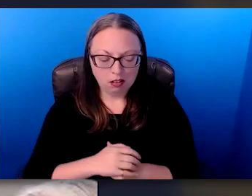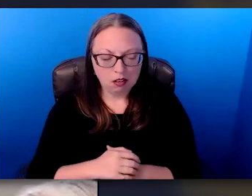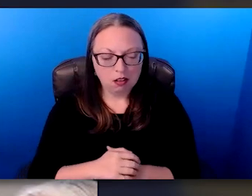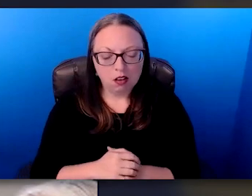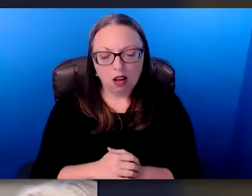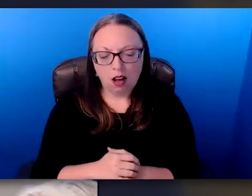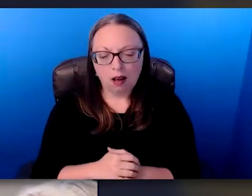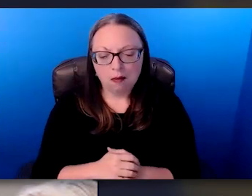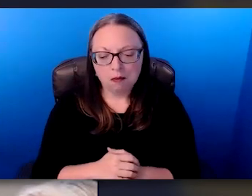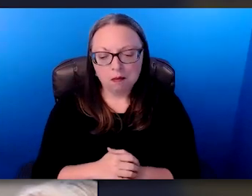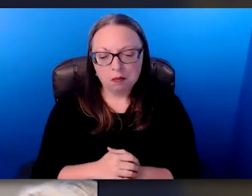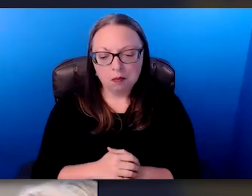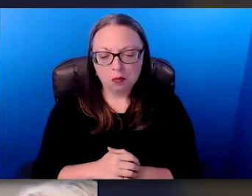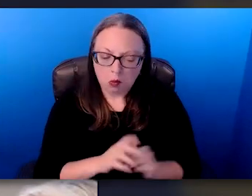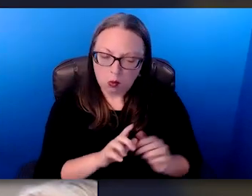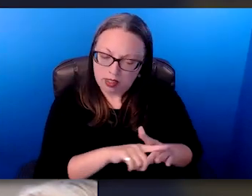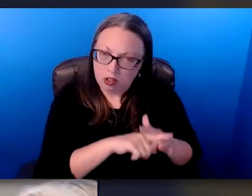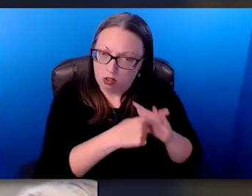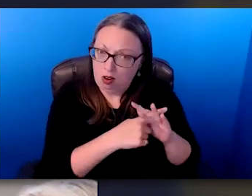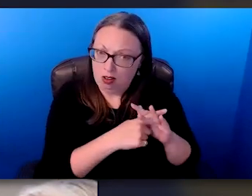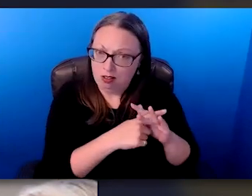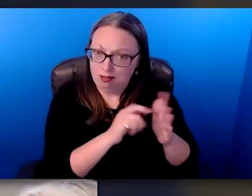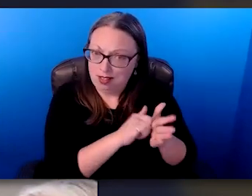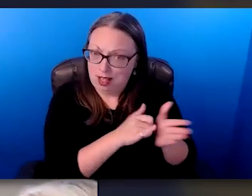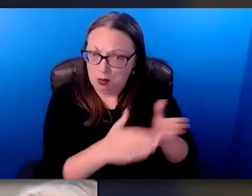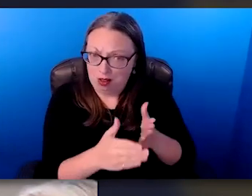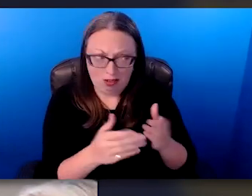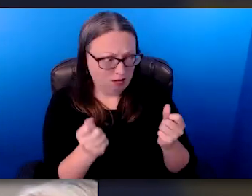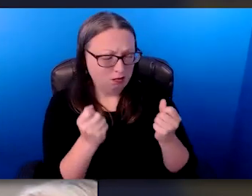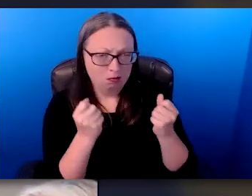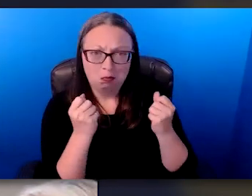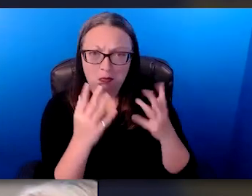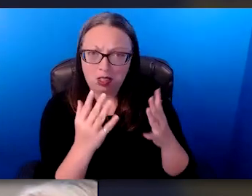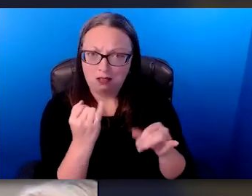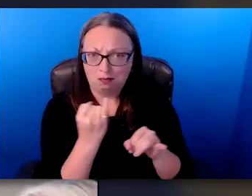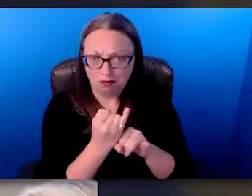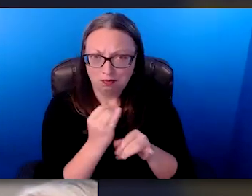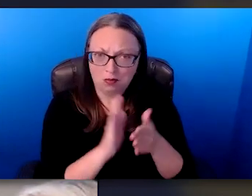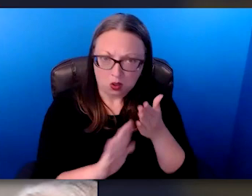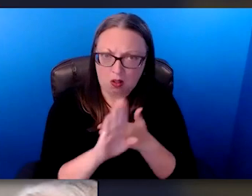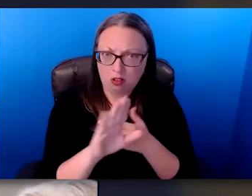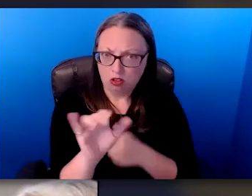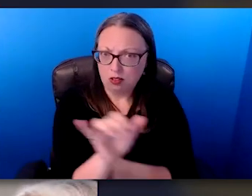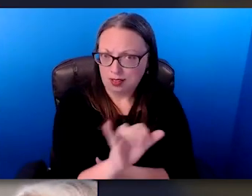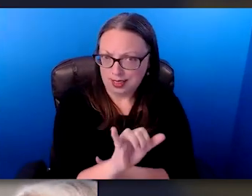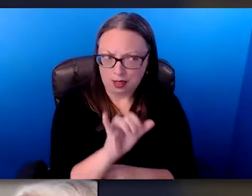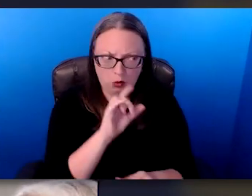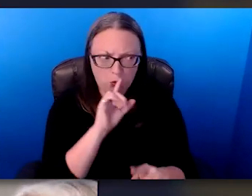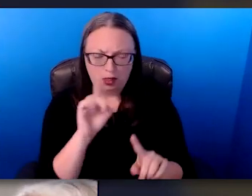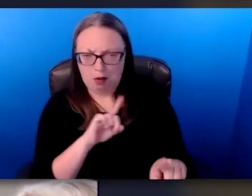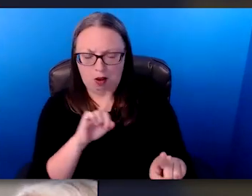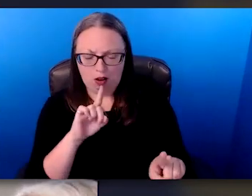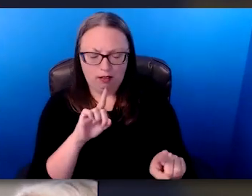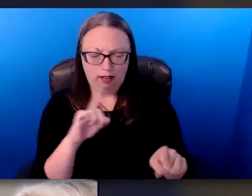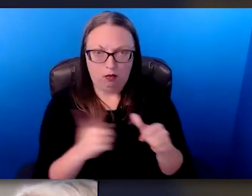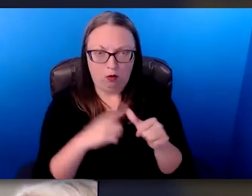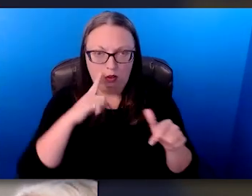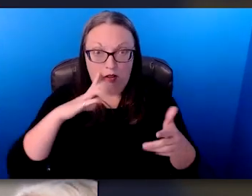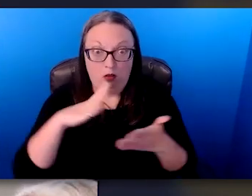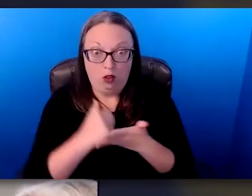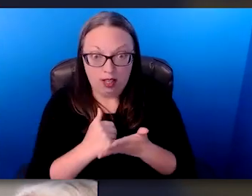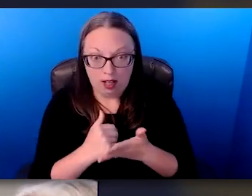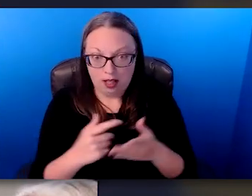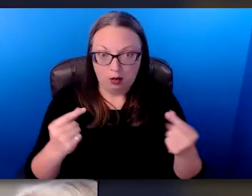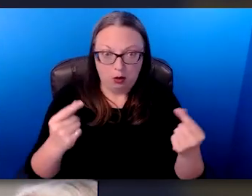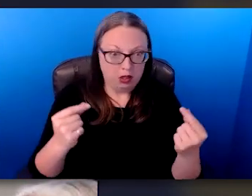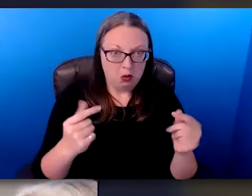did initially begin that way, as many institutions did, in response to the sort of initial panic, I think we're trying to